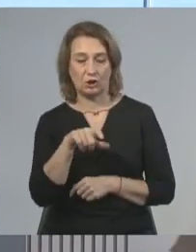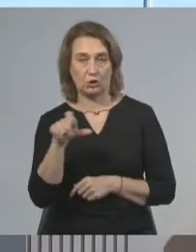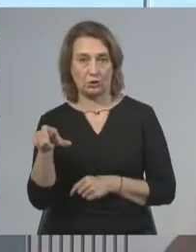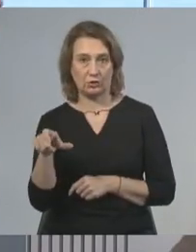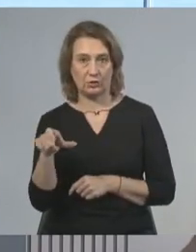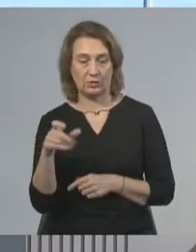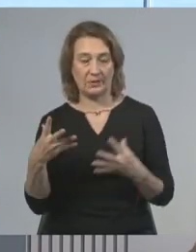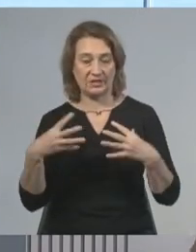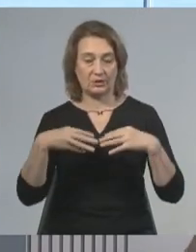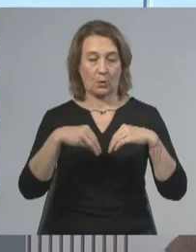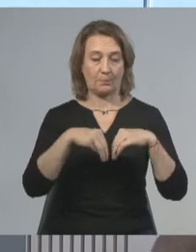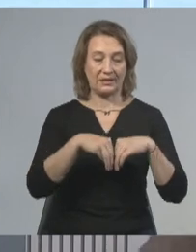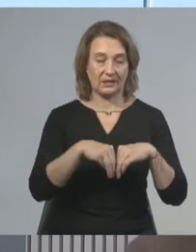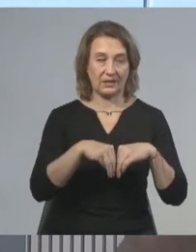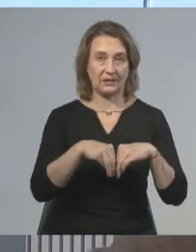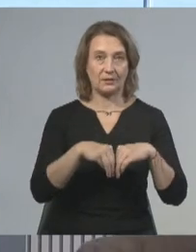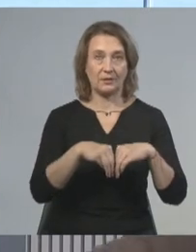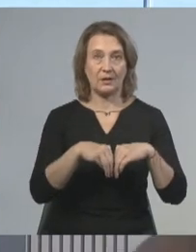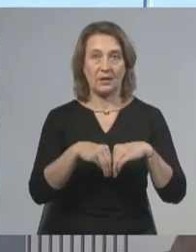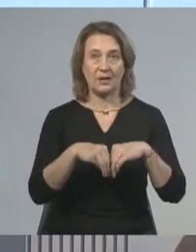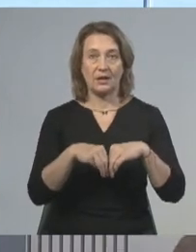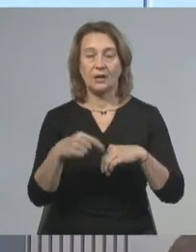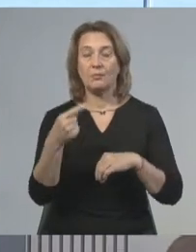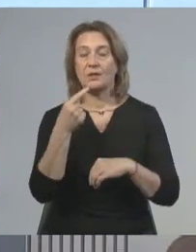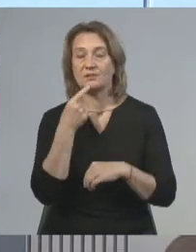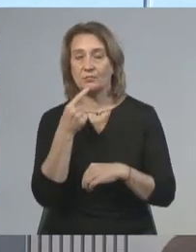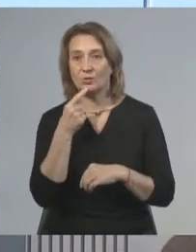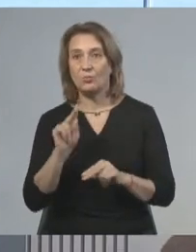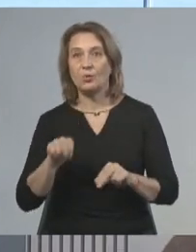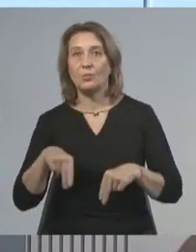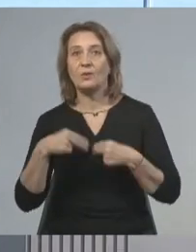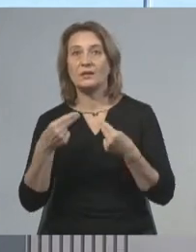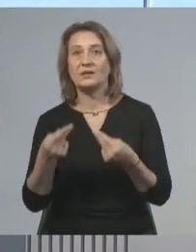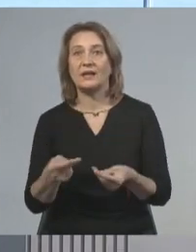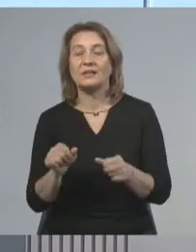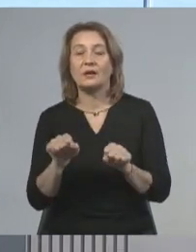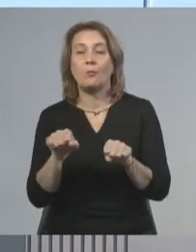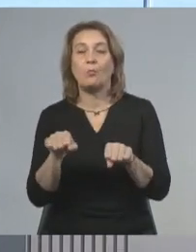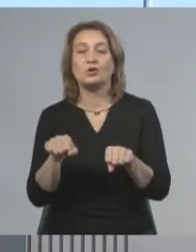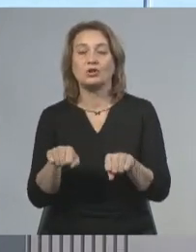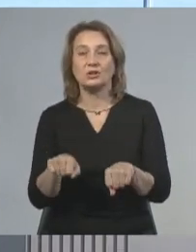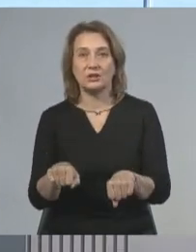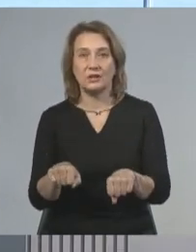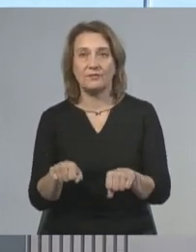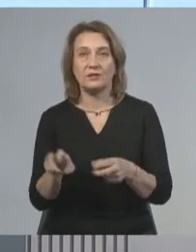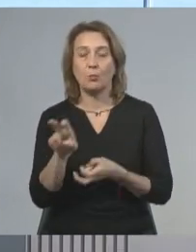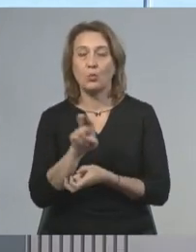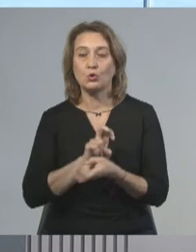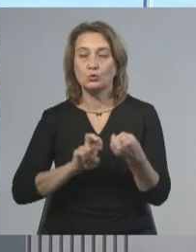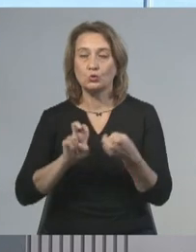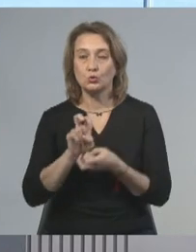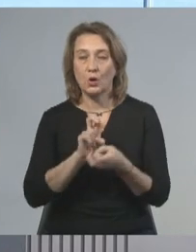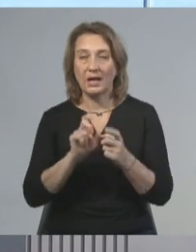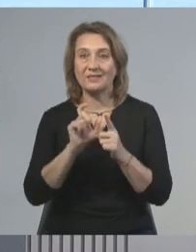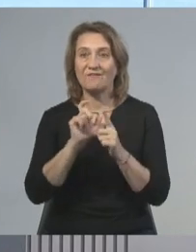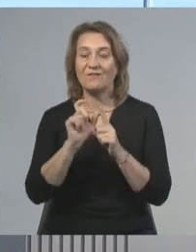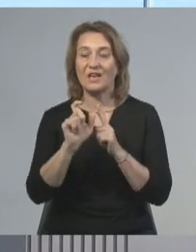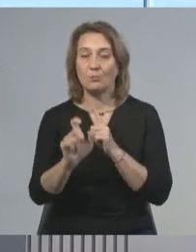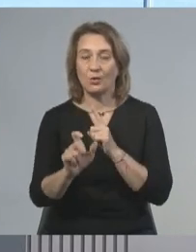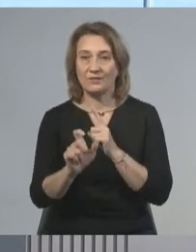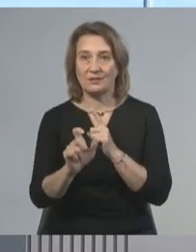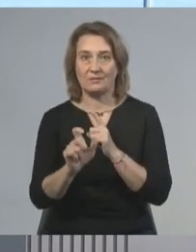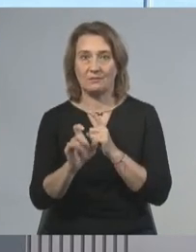audience i will join them and we will try or try to look for answers to these